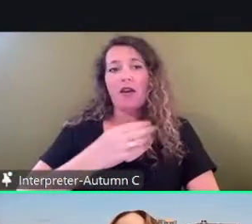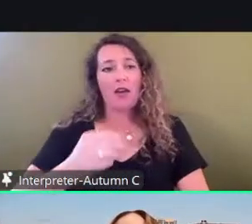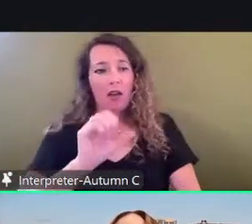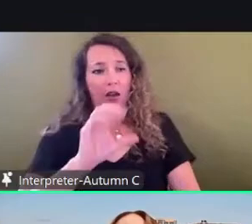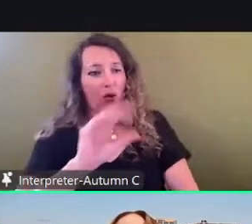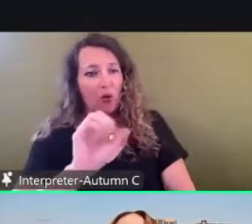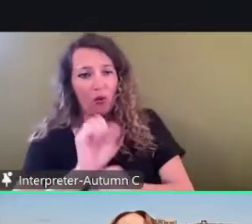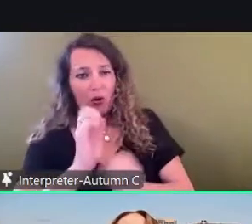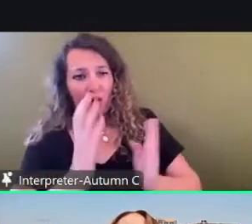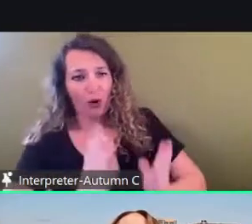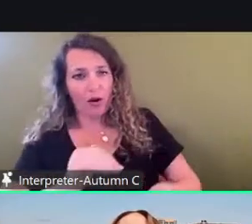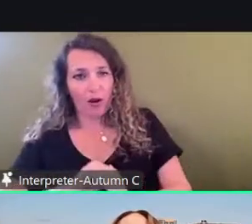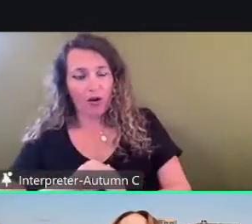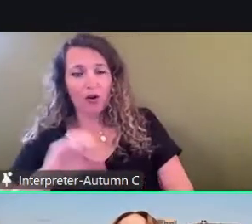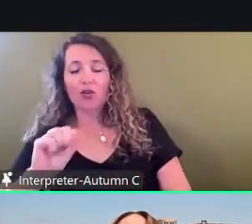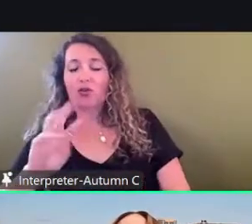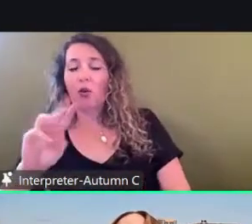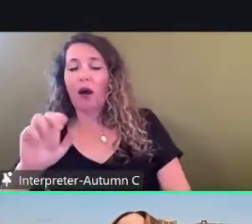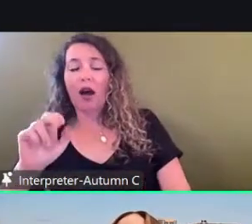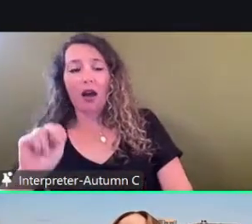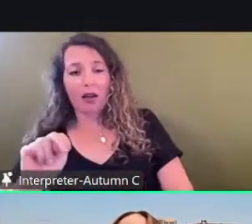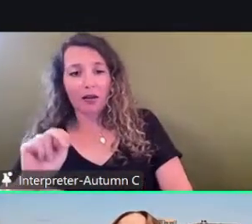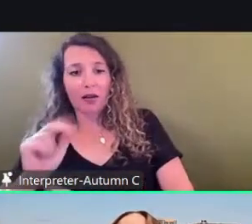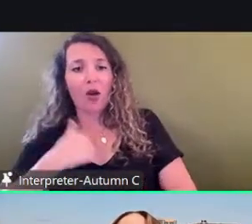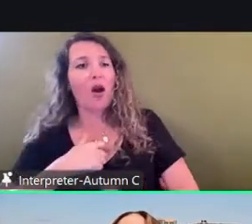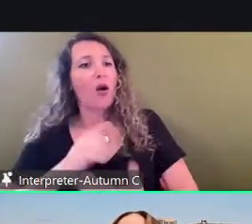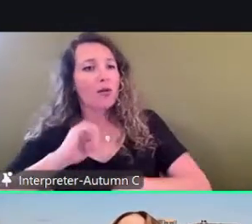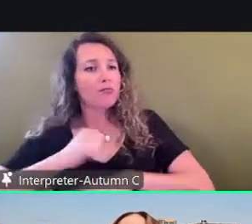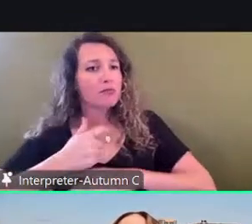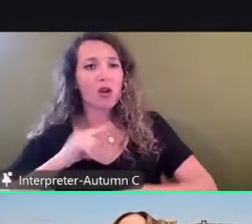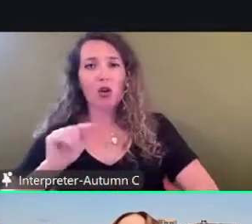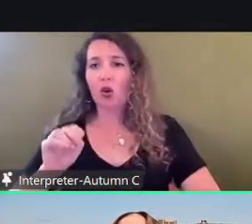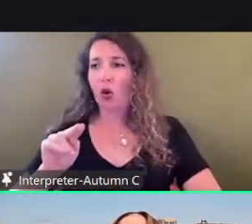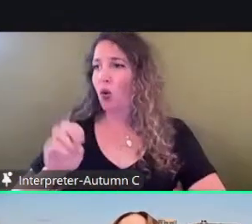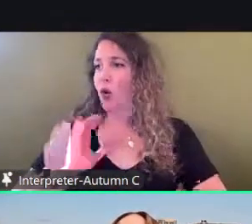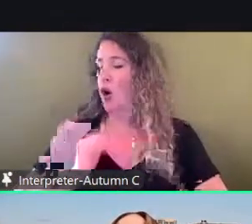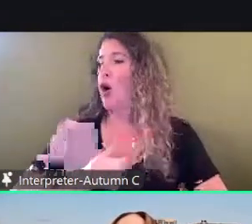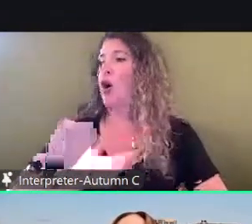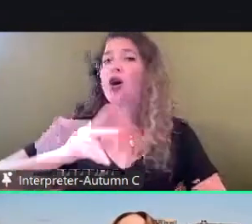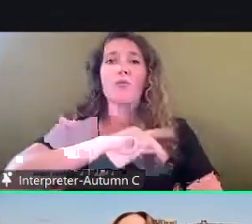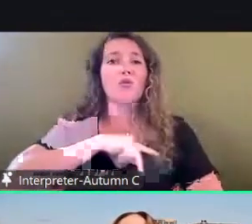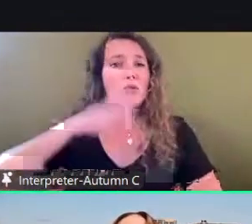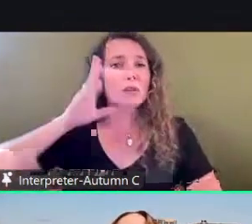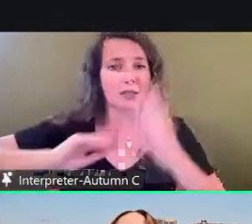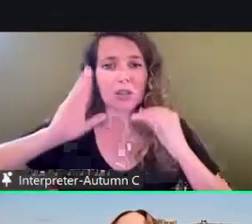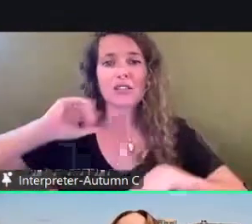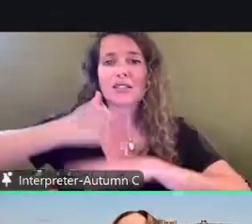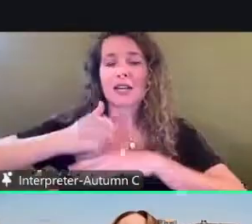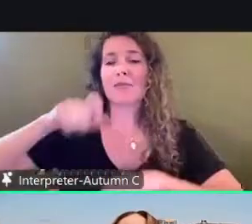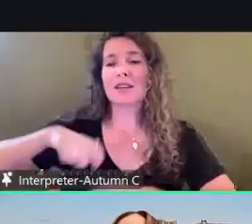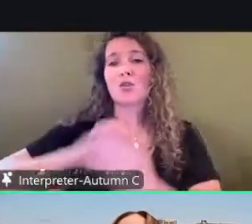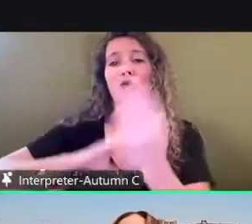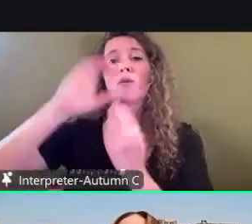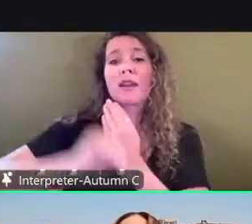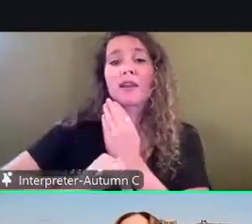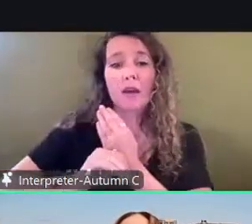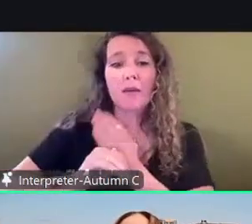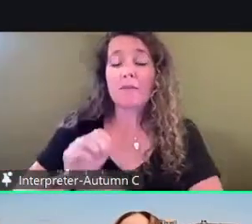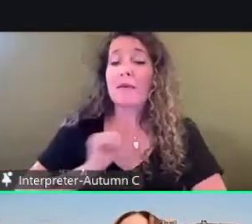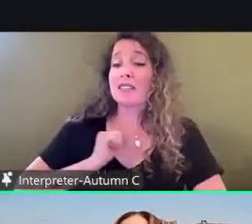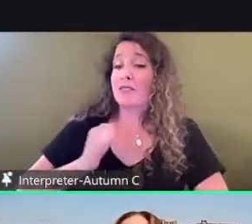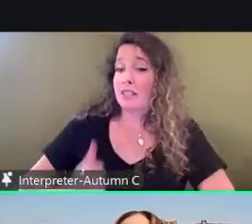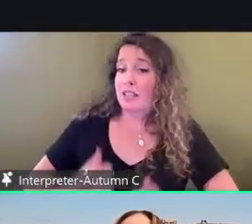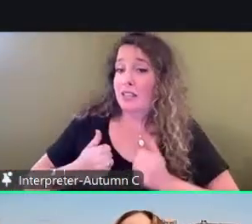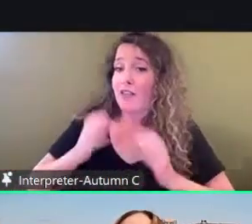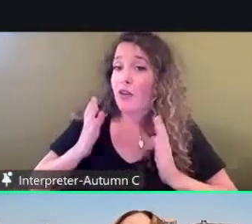Swan. We set the tone, we share our personal experiences and intent in creating this curriculum, including myself as a lived person